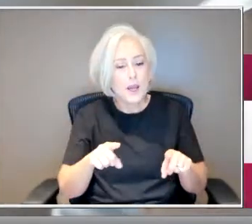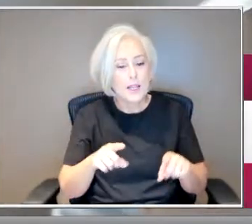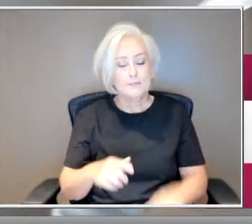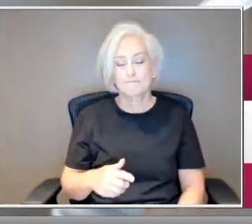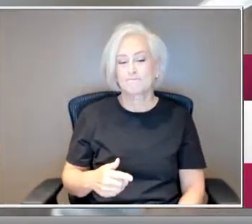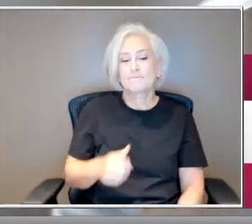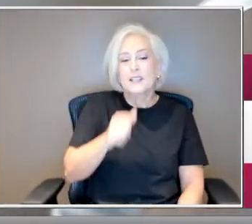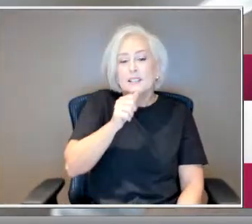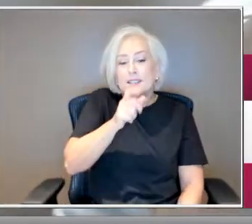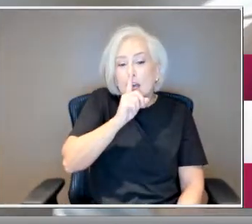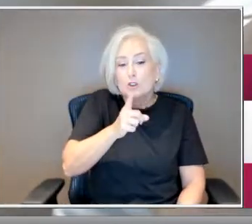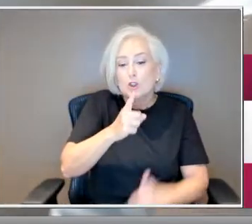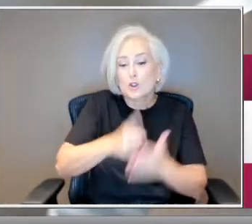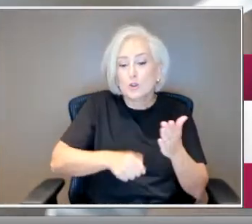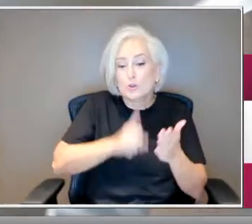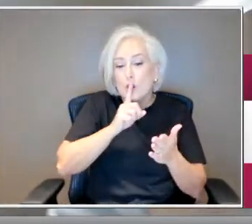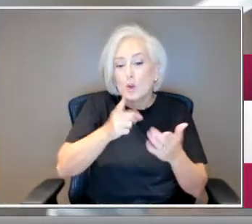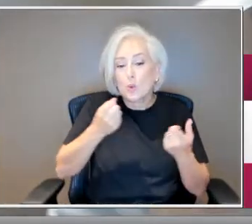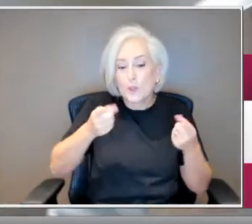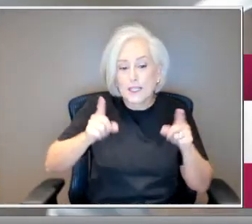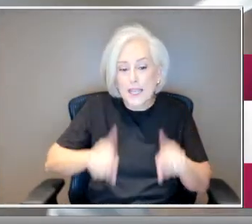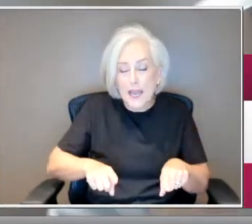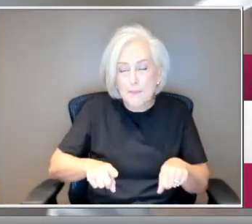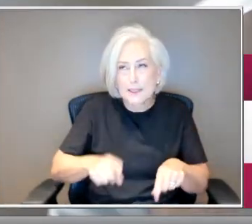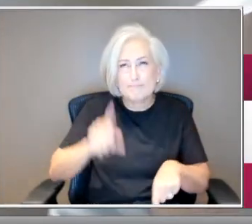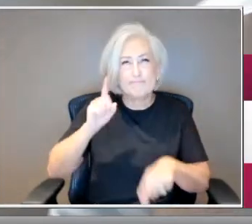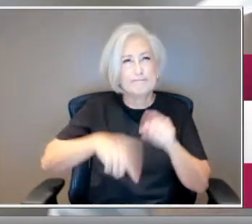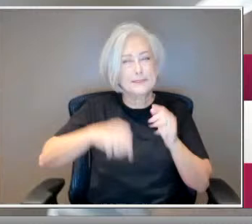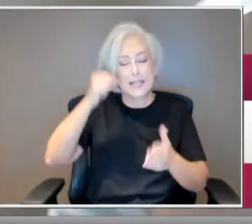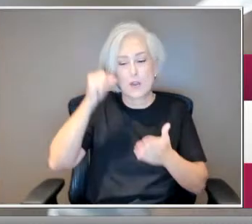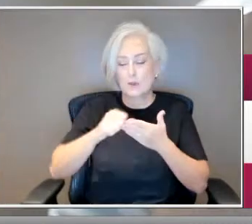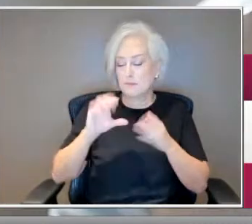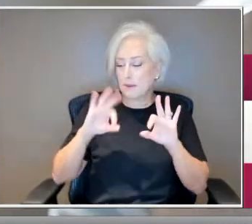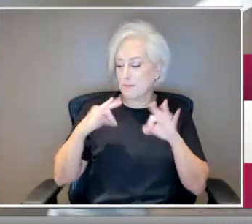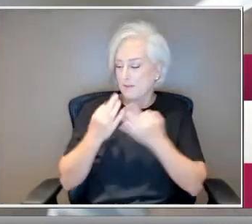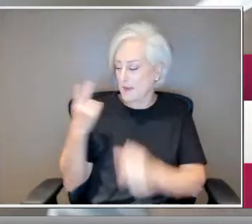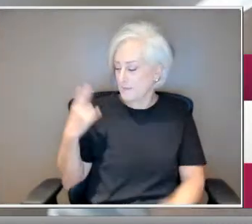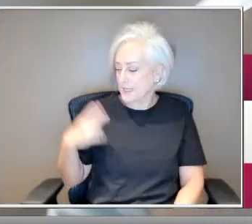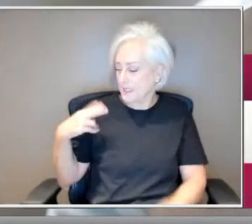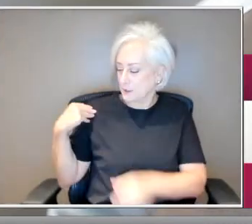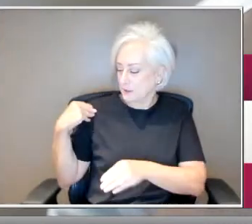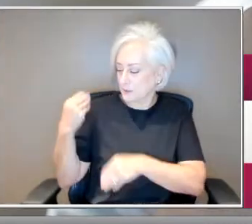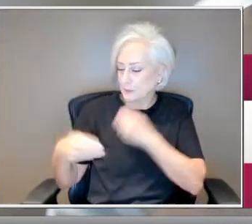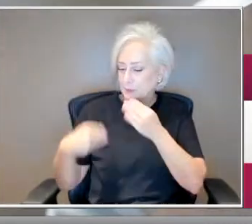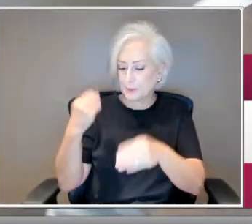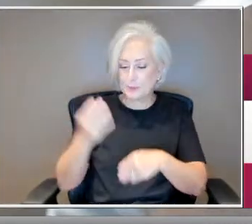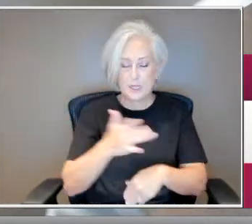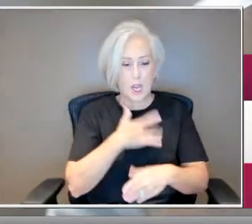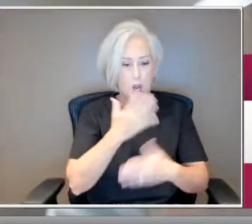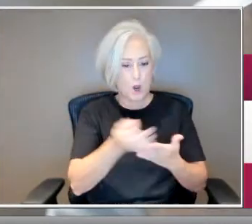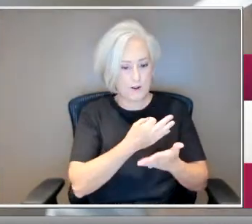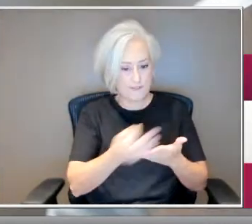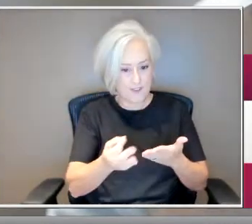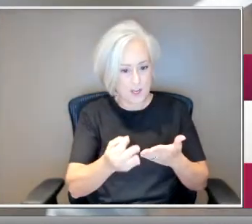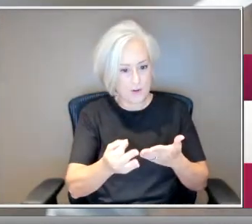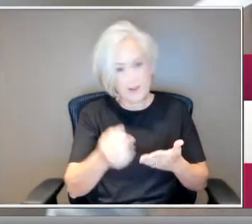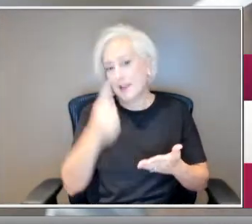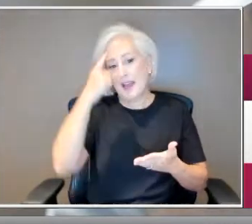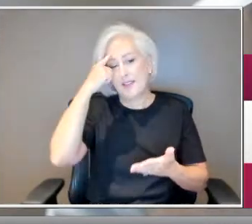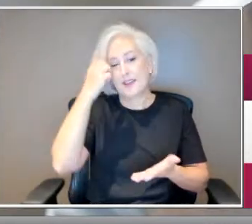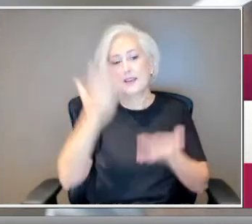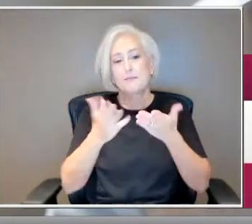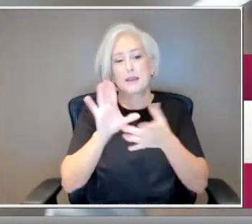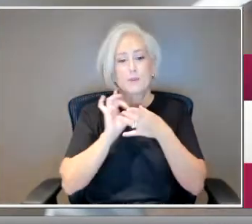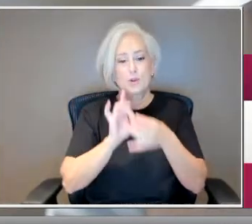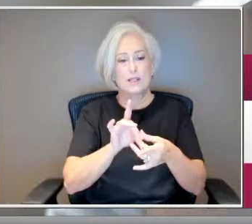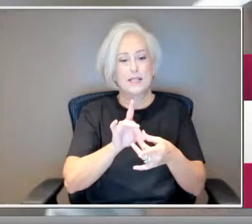but I don't remember there any family history of similar heart failure. So I think it could be pregnancy related.